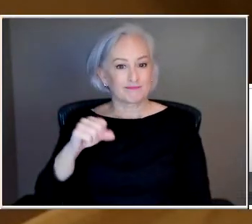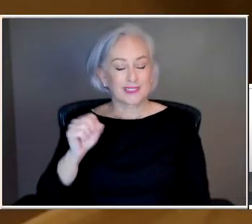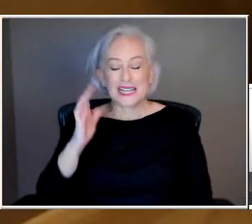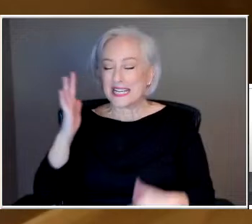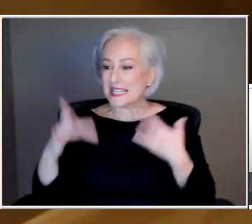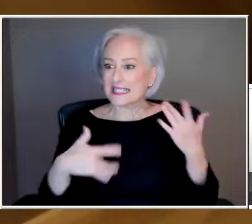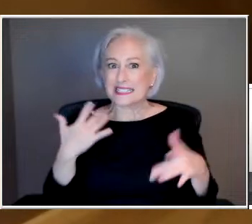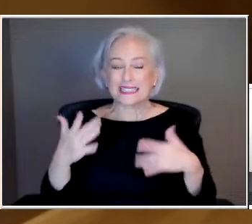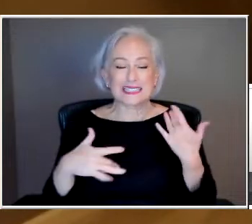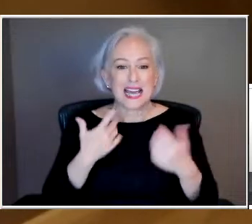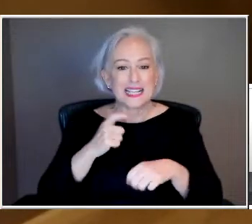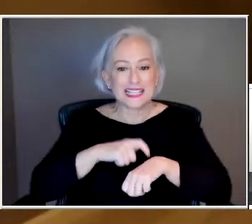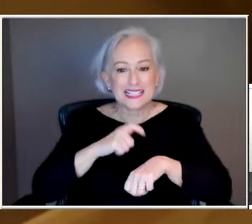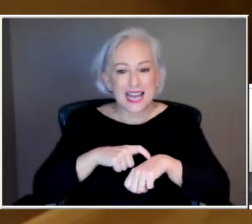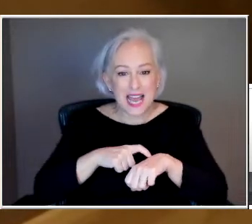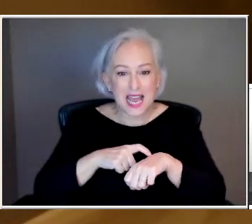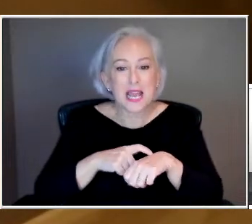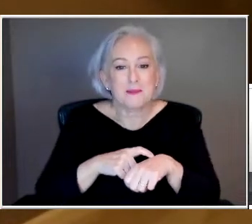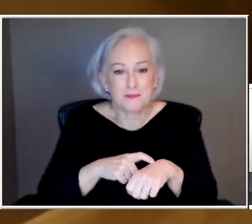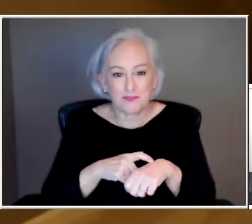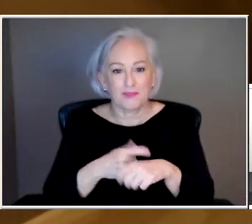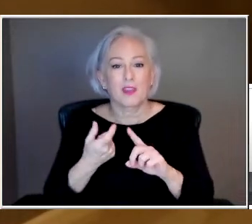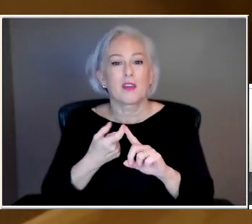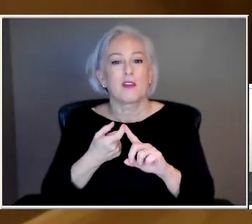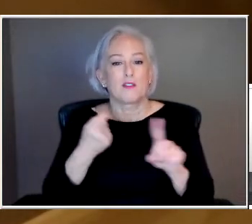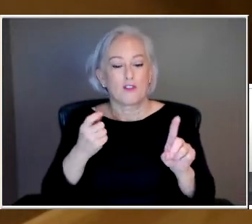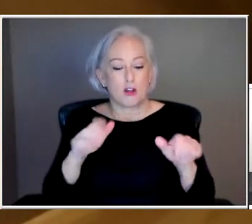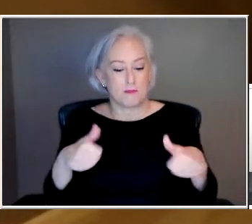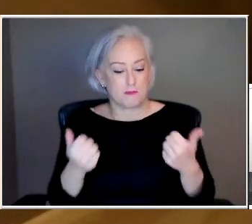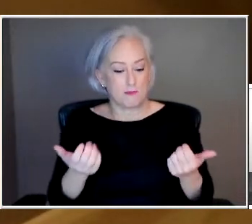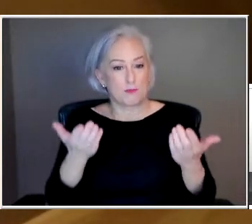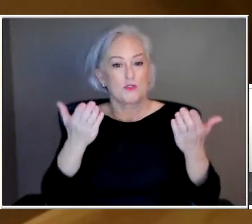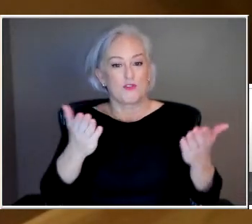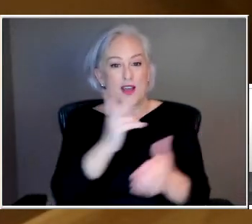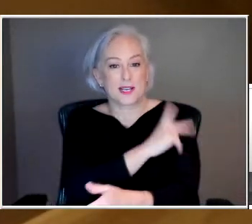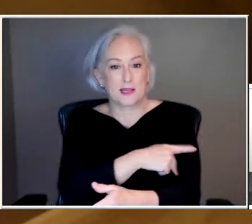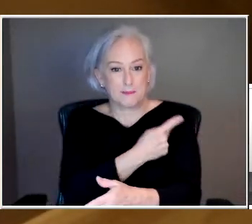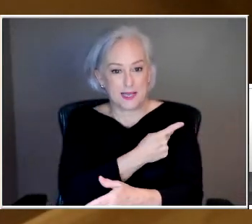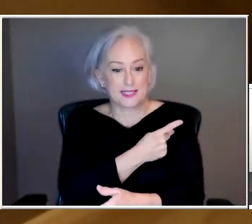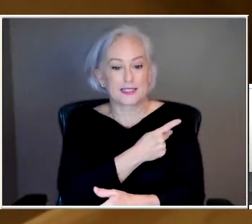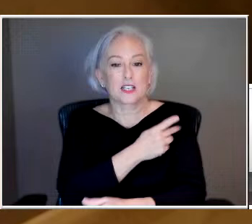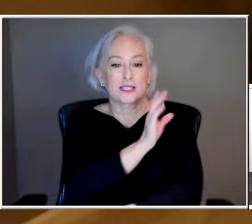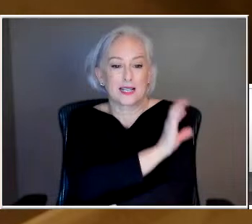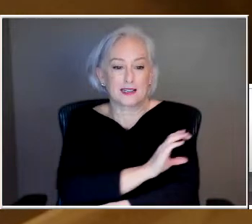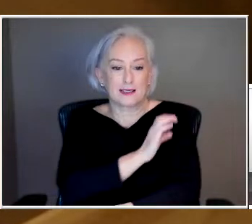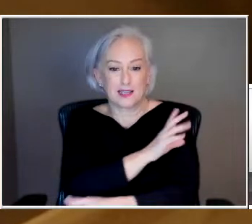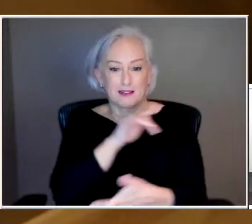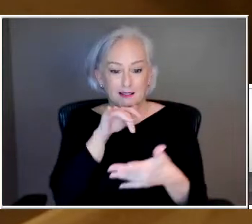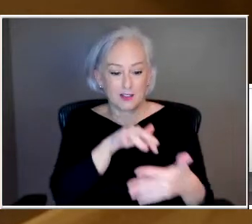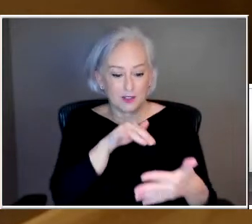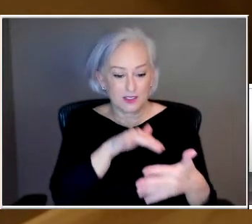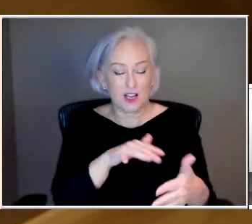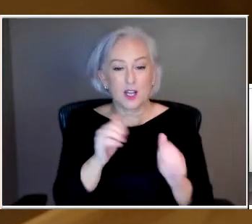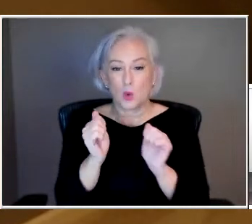time from being able to offer patients these clinical trials with vaccines, especially for pancreatic cancer. So